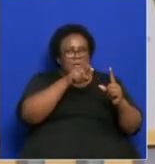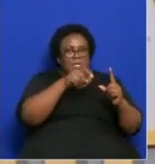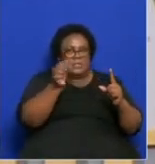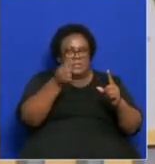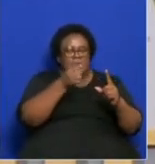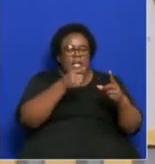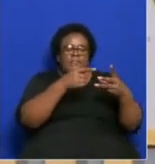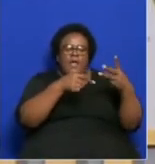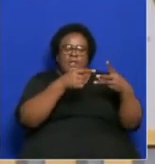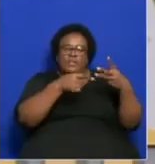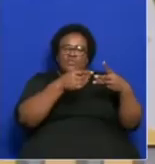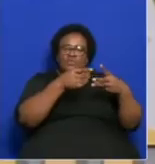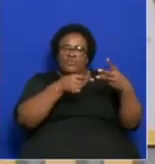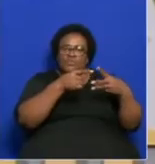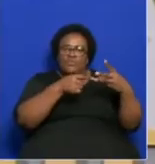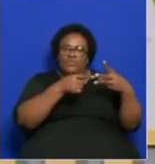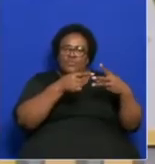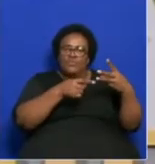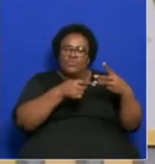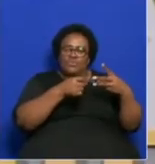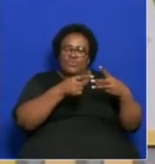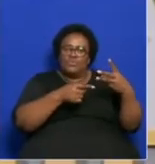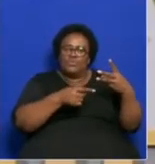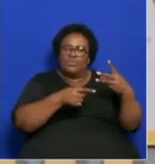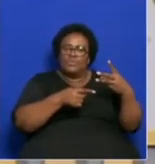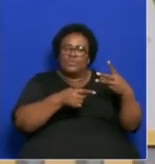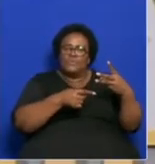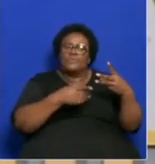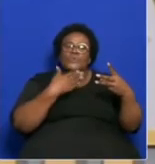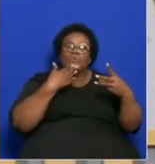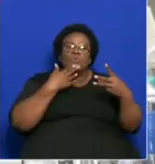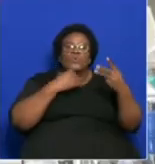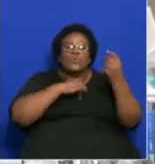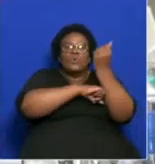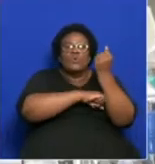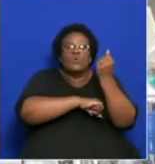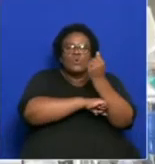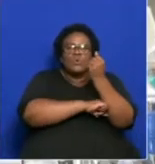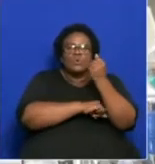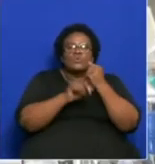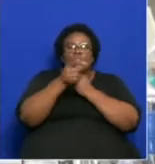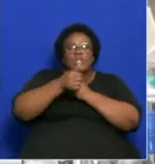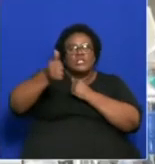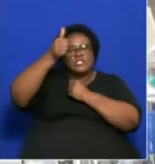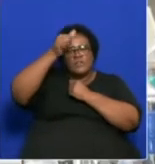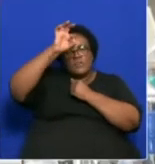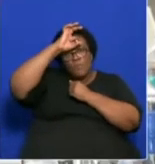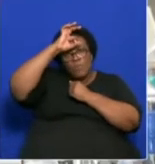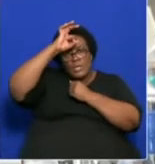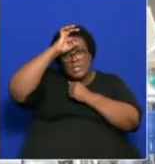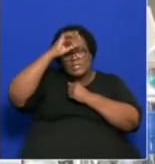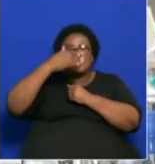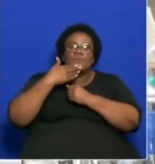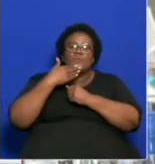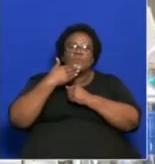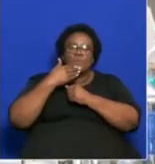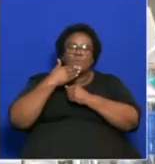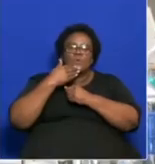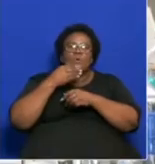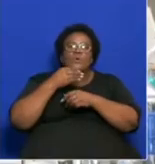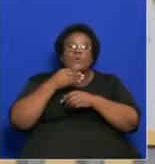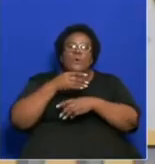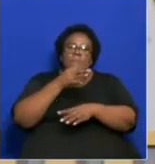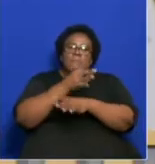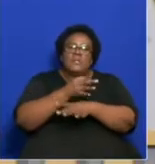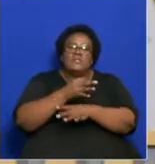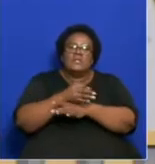services were instructed by the Office of the Chief of Police, in bracket, Mr. Police, right?